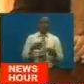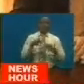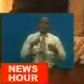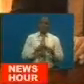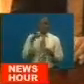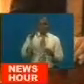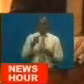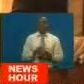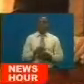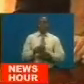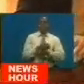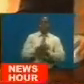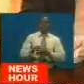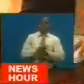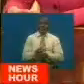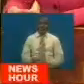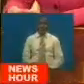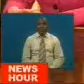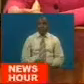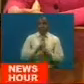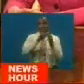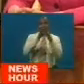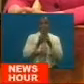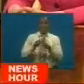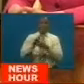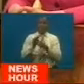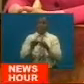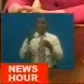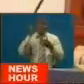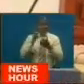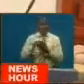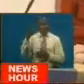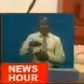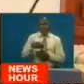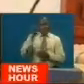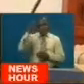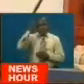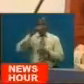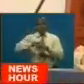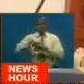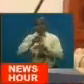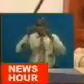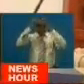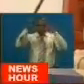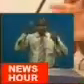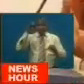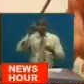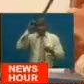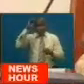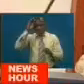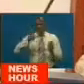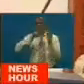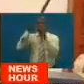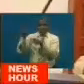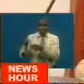power to fuel industries. The U.S. Commerce Secretary invited President John Mahama on behalf of President Obama to